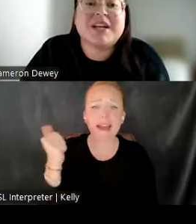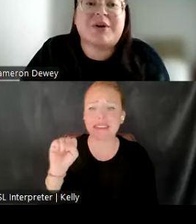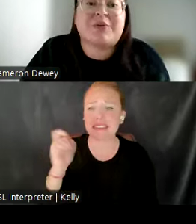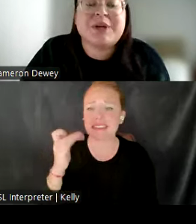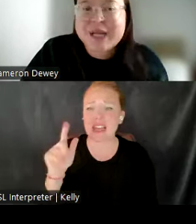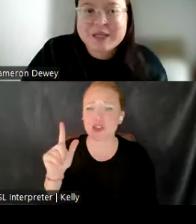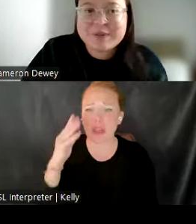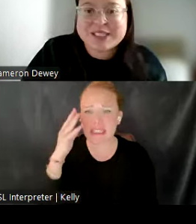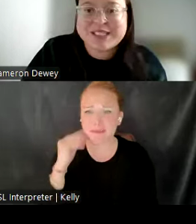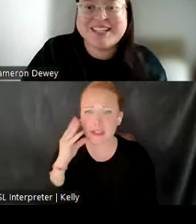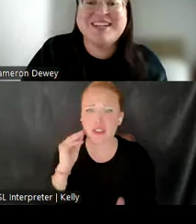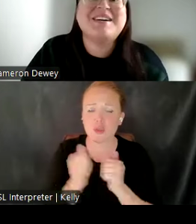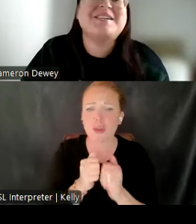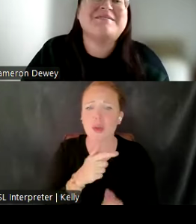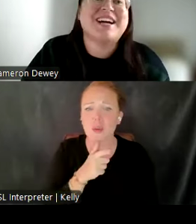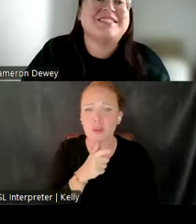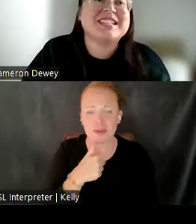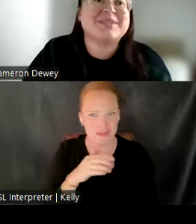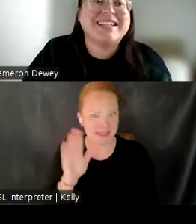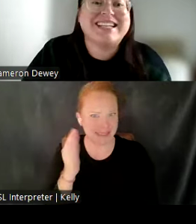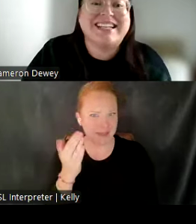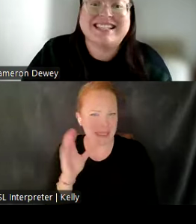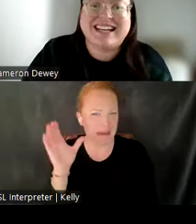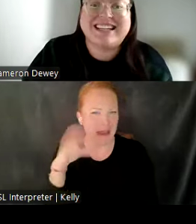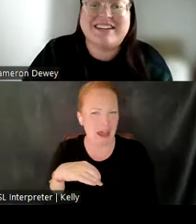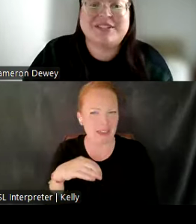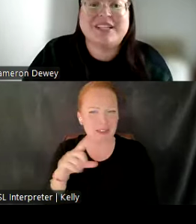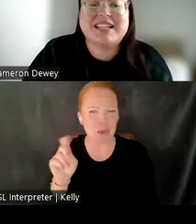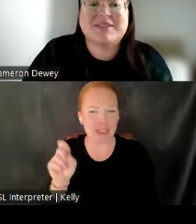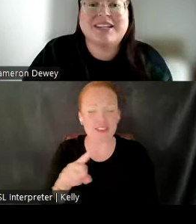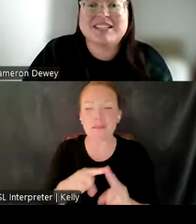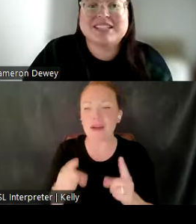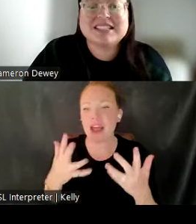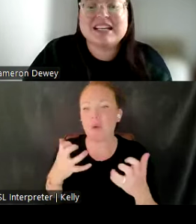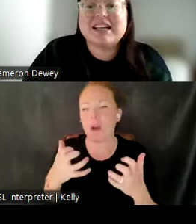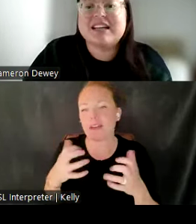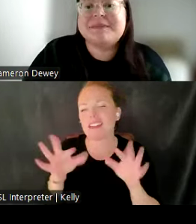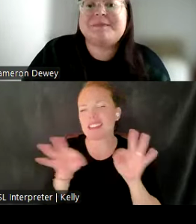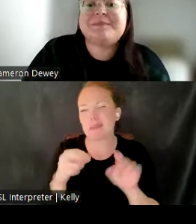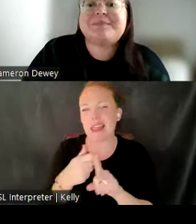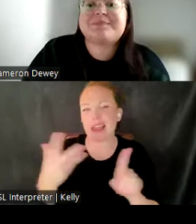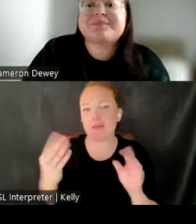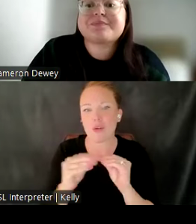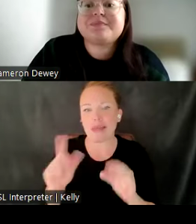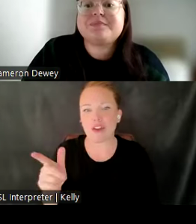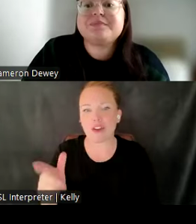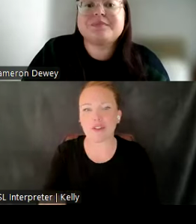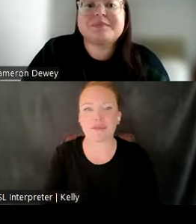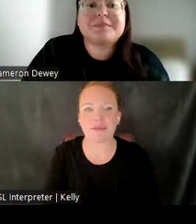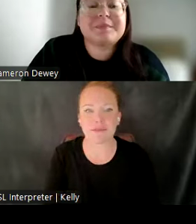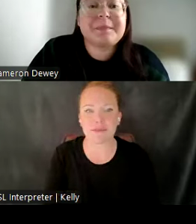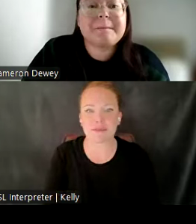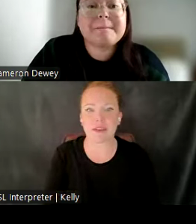may seem like a really odd question, but I will explain it in a second after we get some answers.